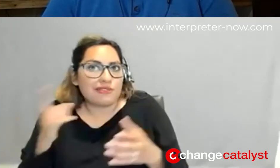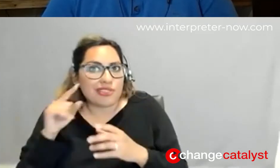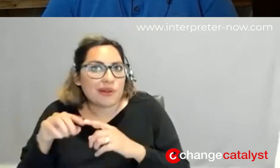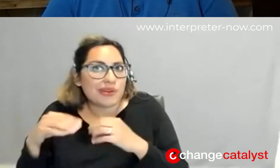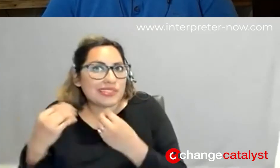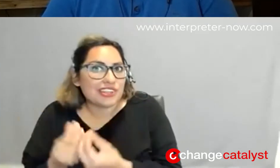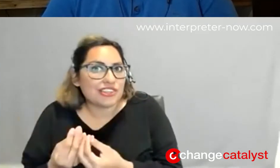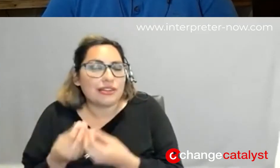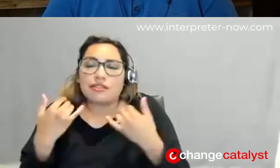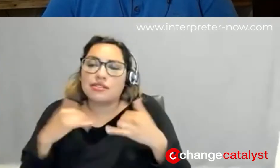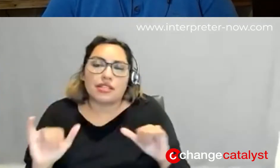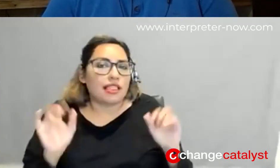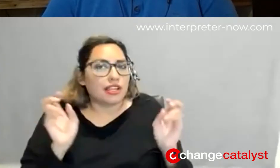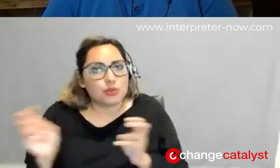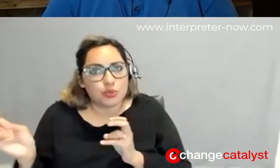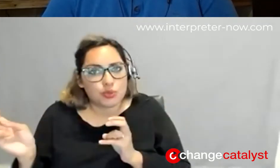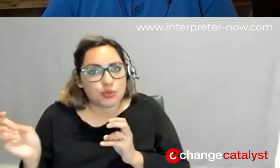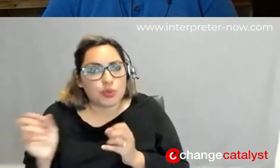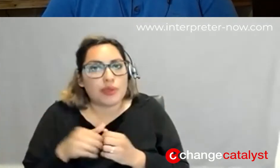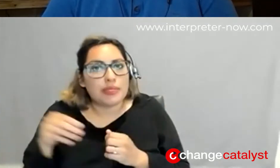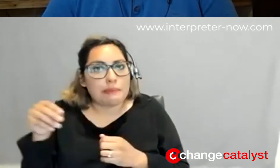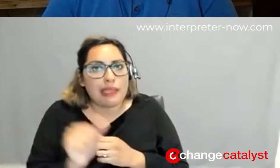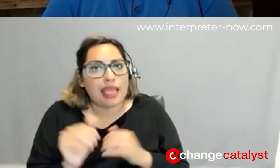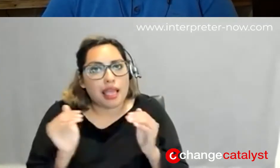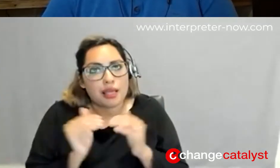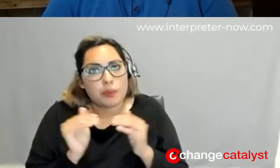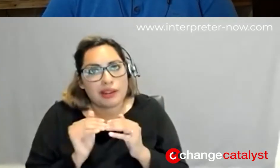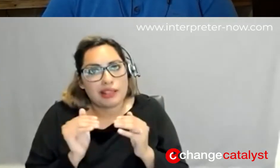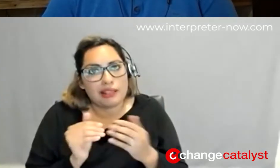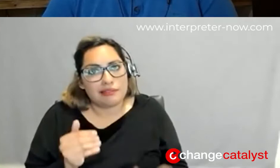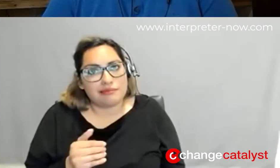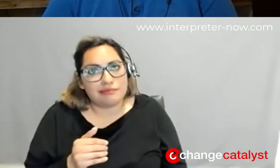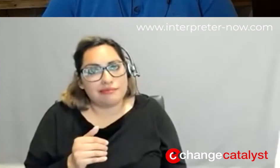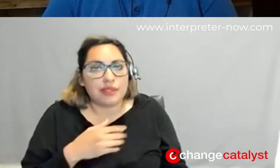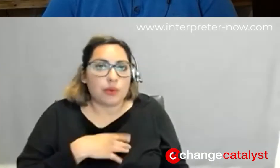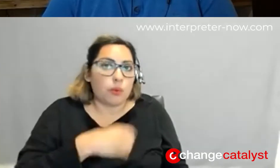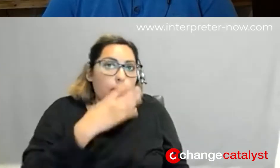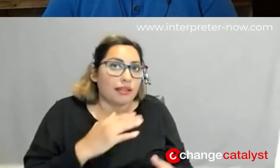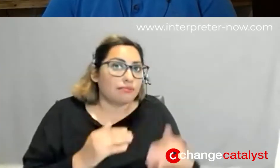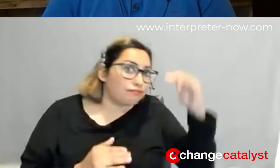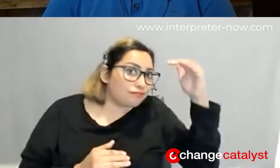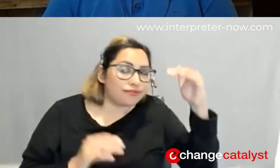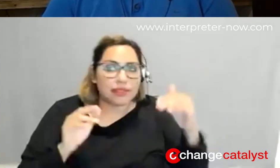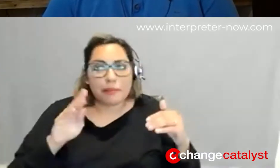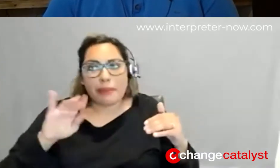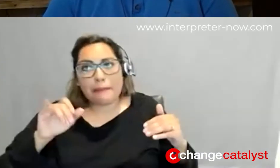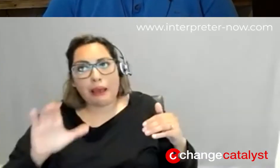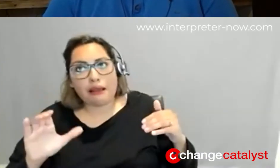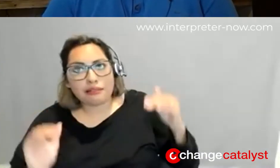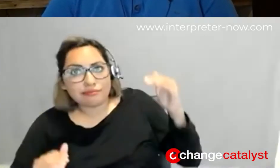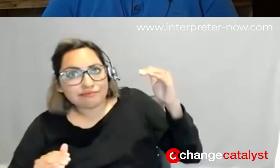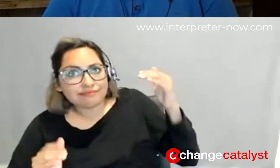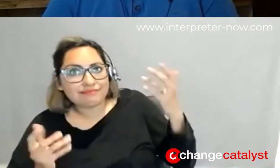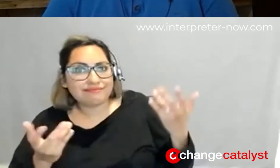an issue with pay equity for BIPOC folks in general and for